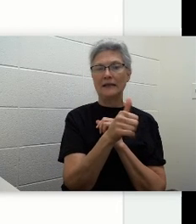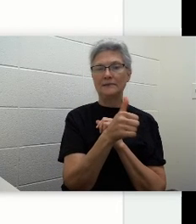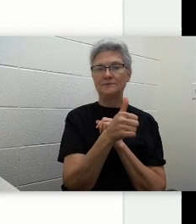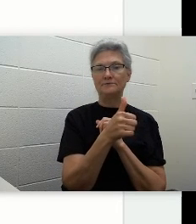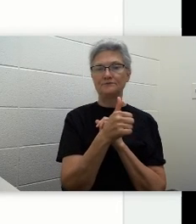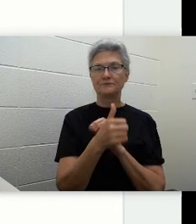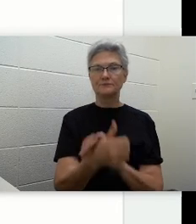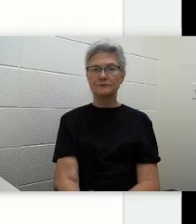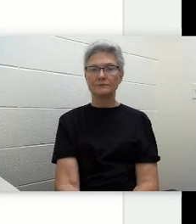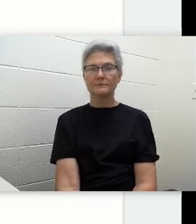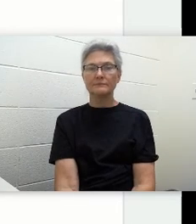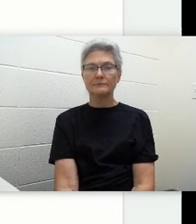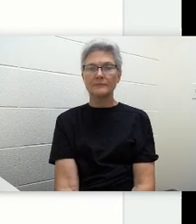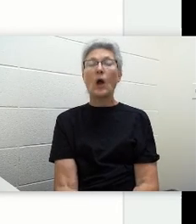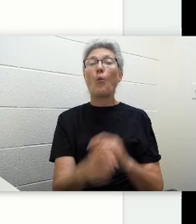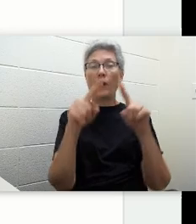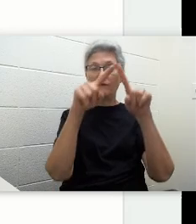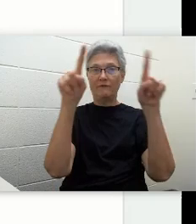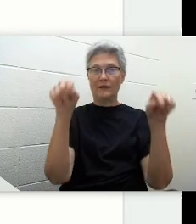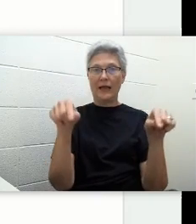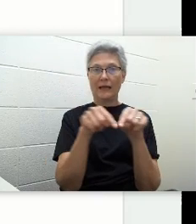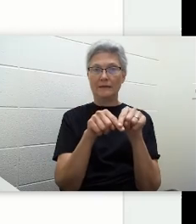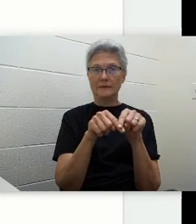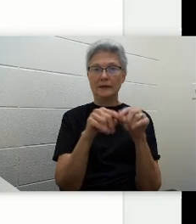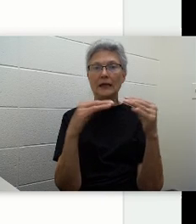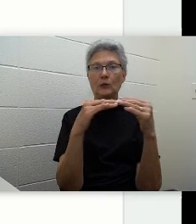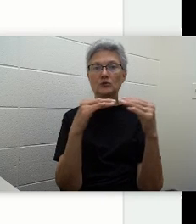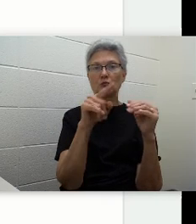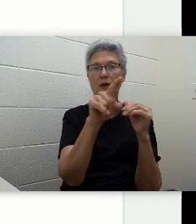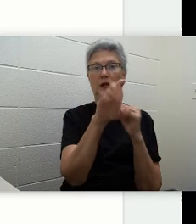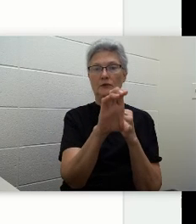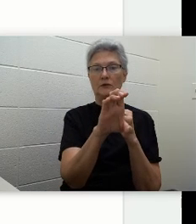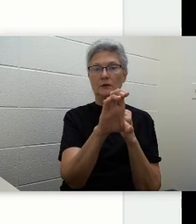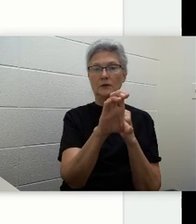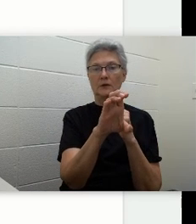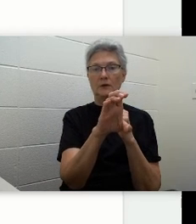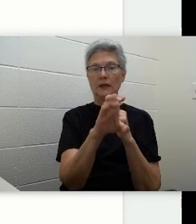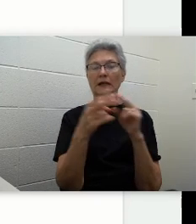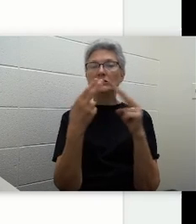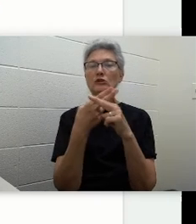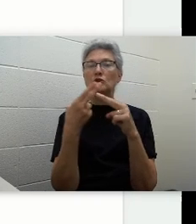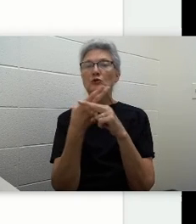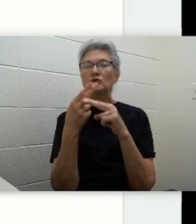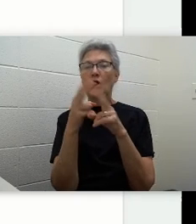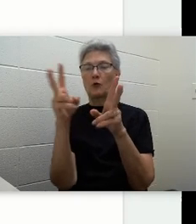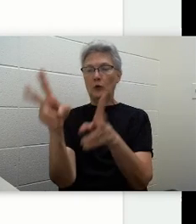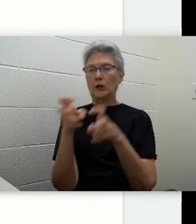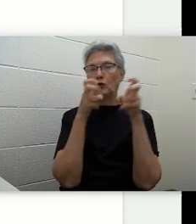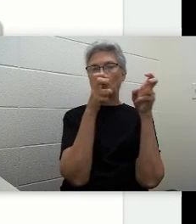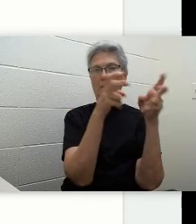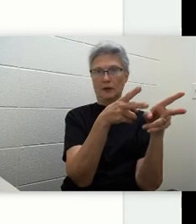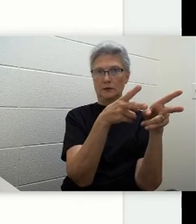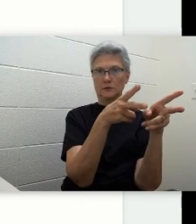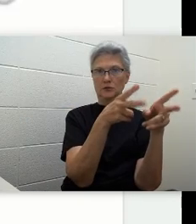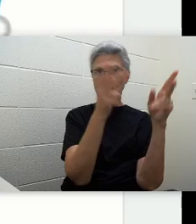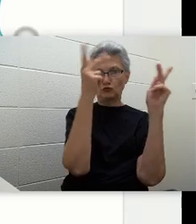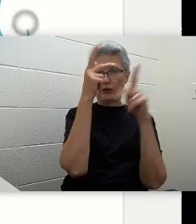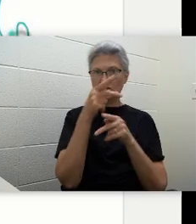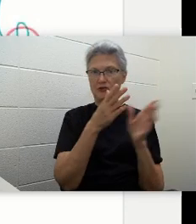a flat, which would be 100. But let's go ahead and let's use our regrouping. We've got